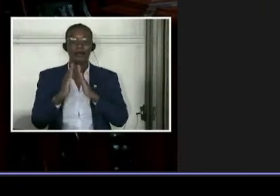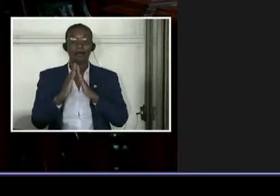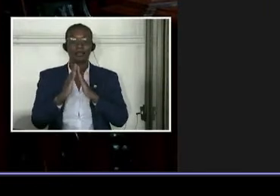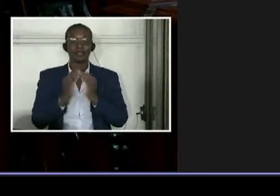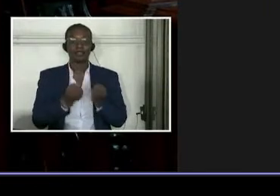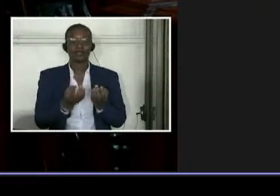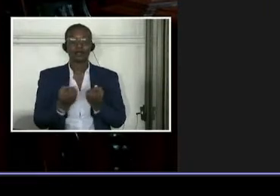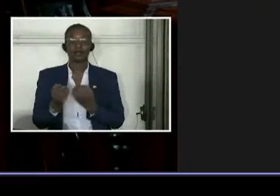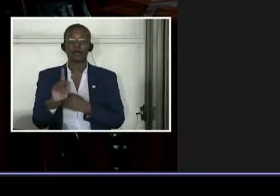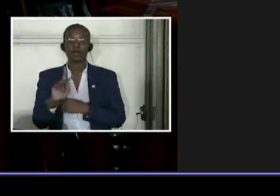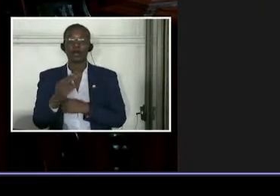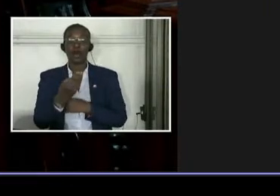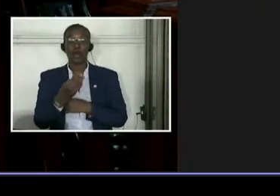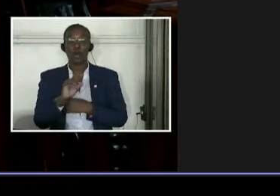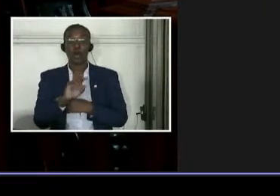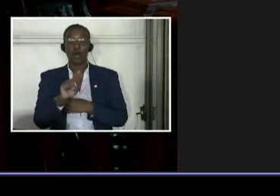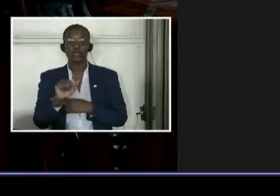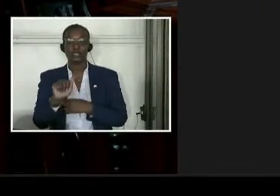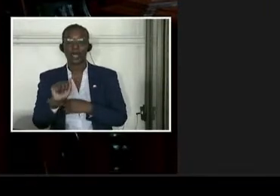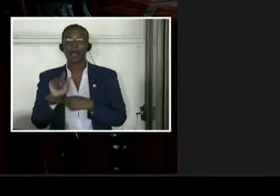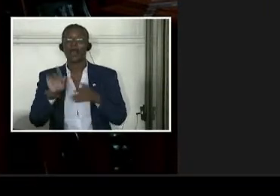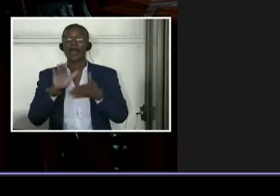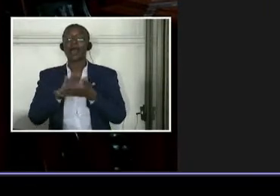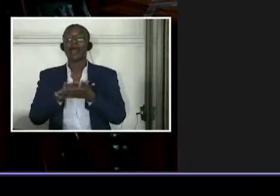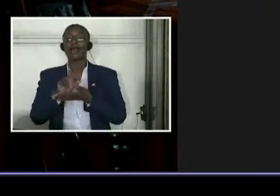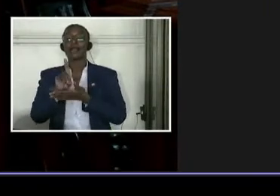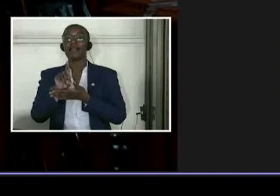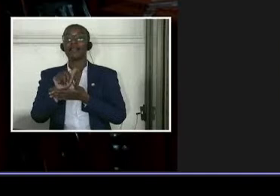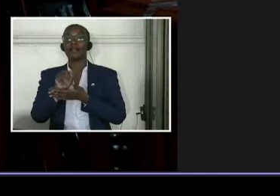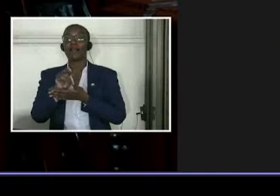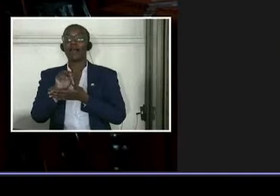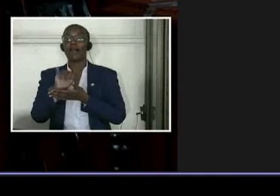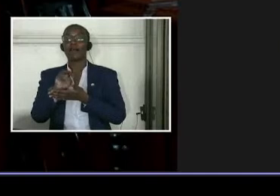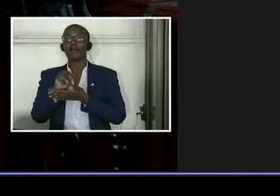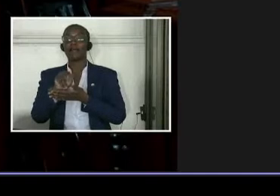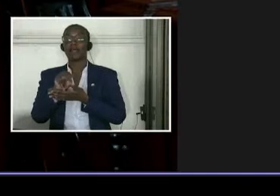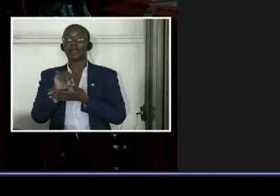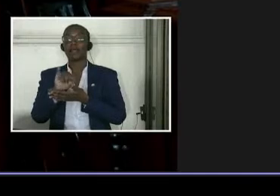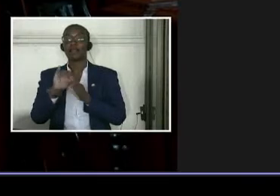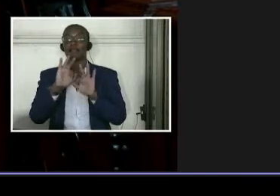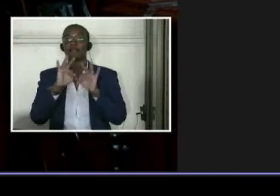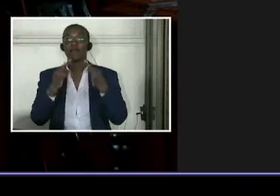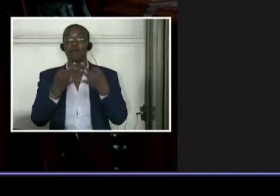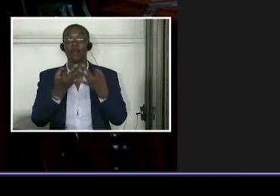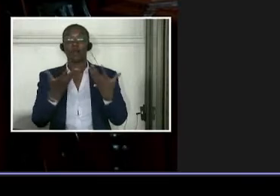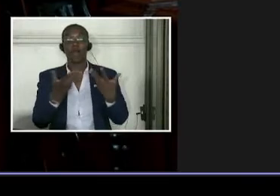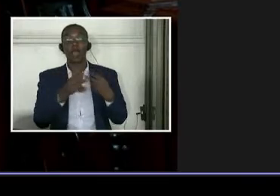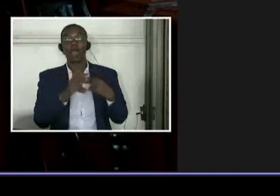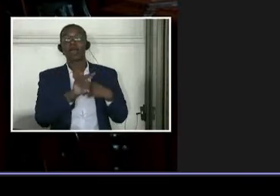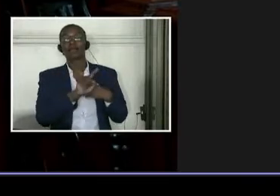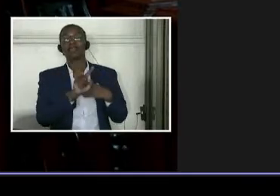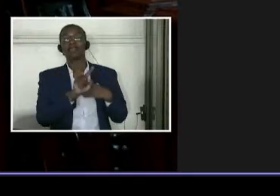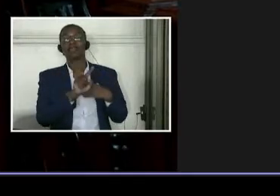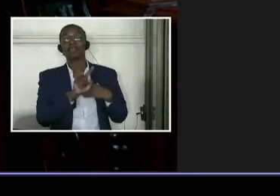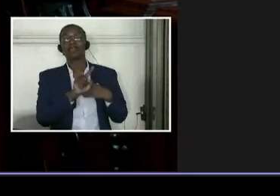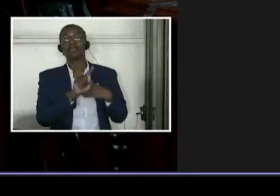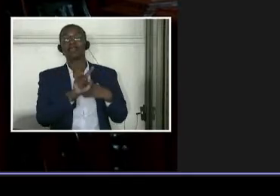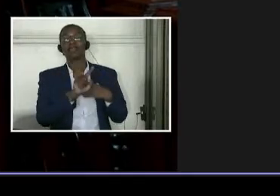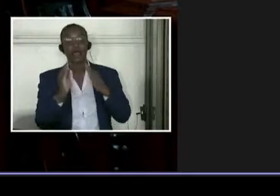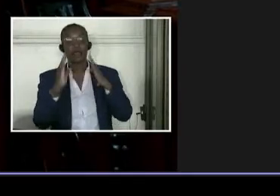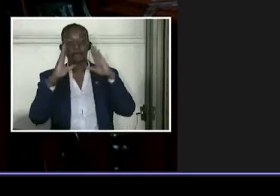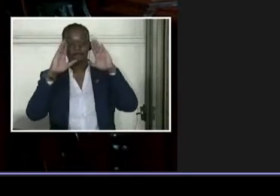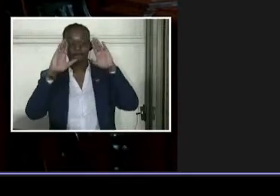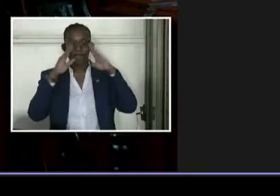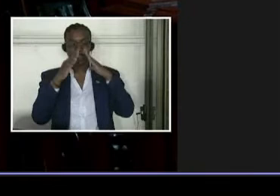the Khoza and Dlamini families in the Mzinene and Kwanompondo areas and launch phase two of